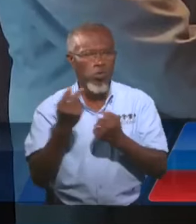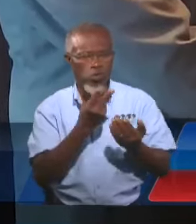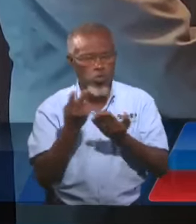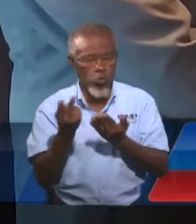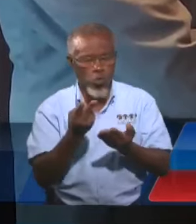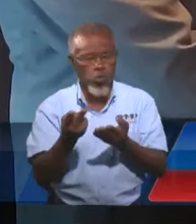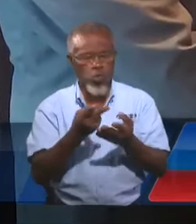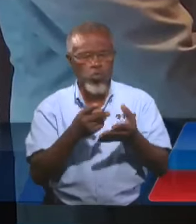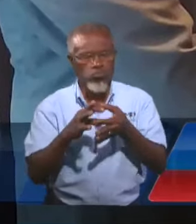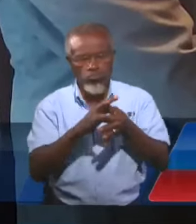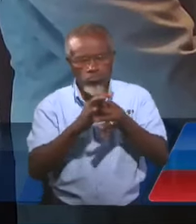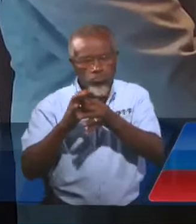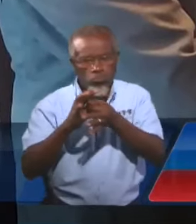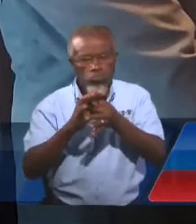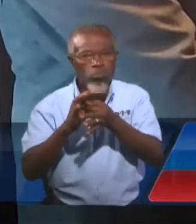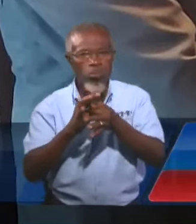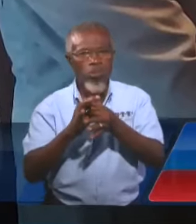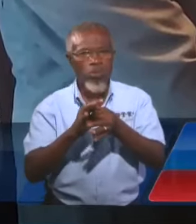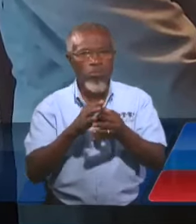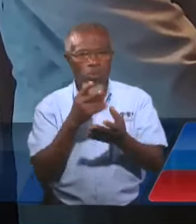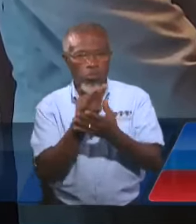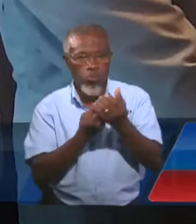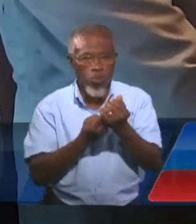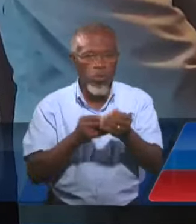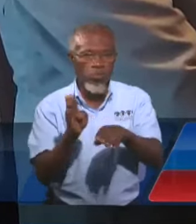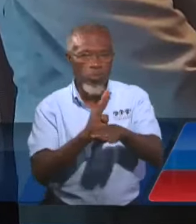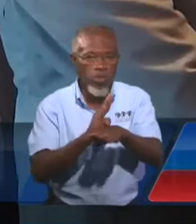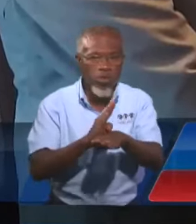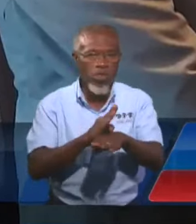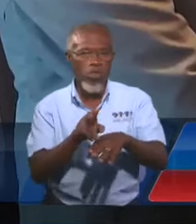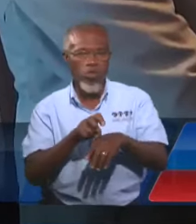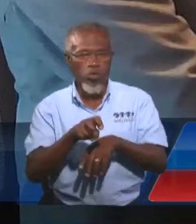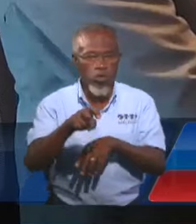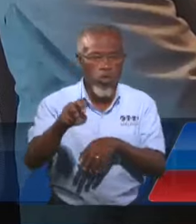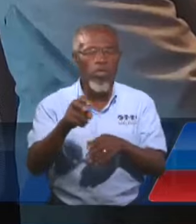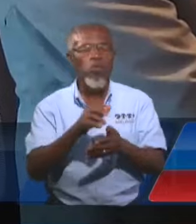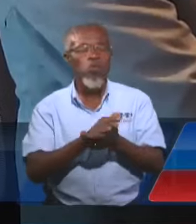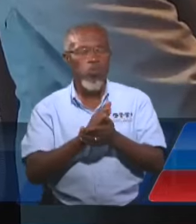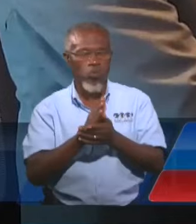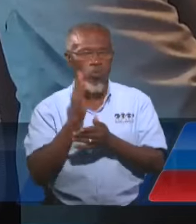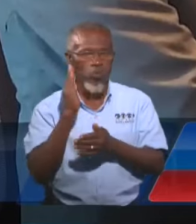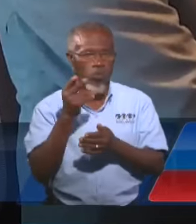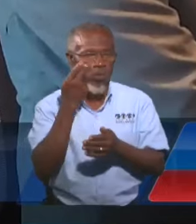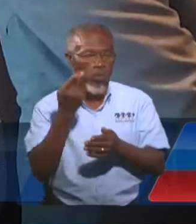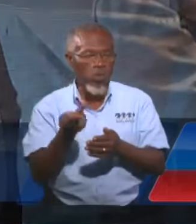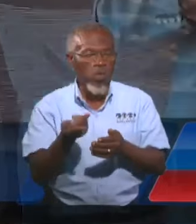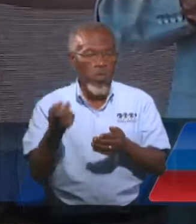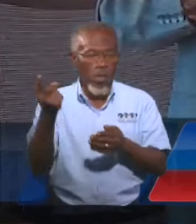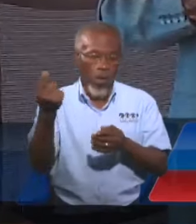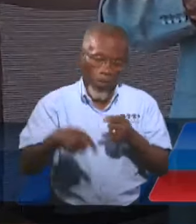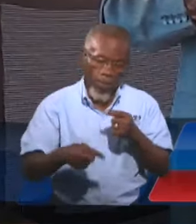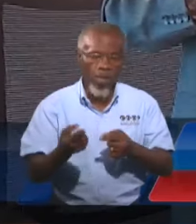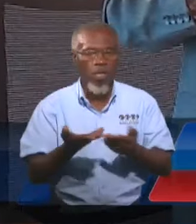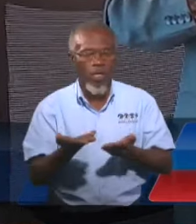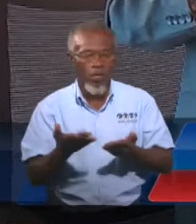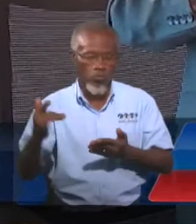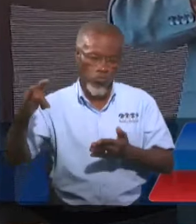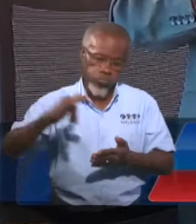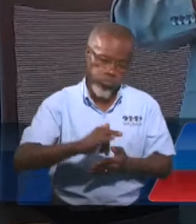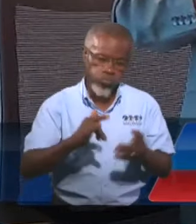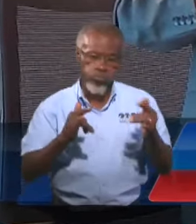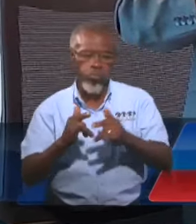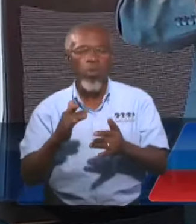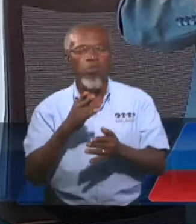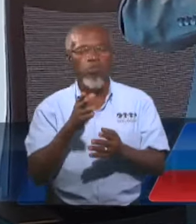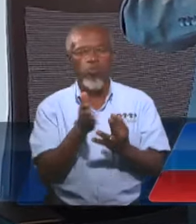states, bolster tourism and trade industries, the facilitation of Trinidad and Tobago to serve as a hub for travelers between the Middle East,